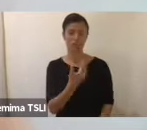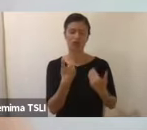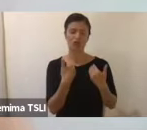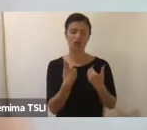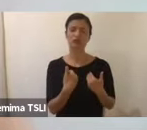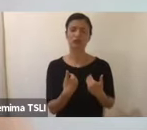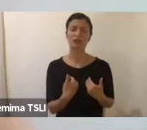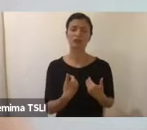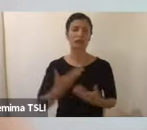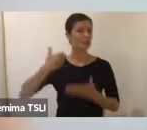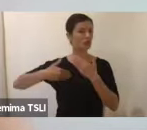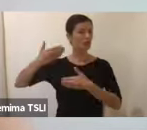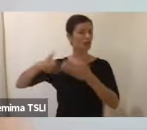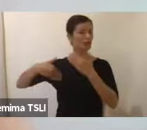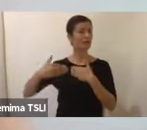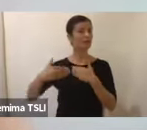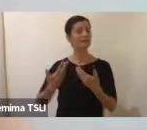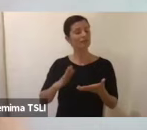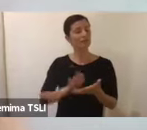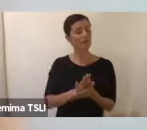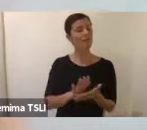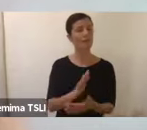I want to say something about guilt and shame